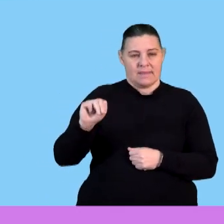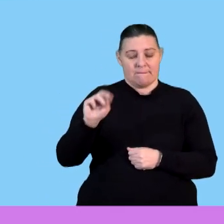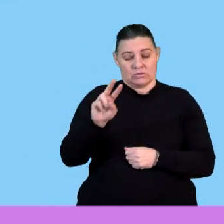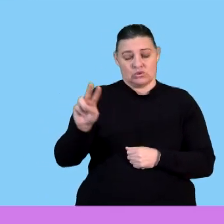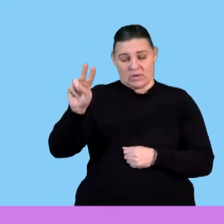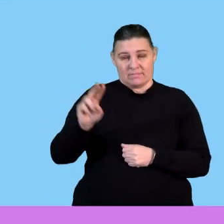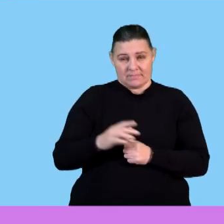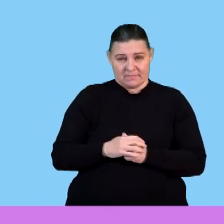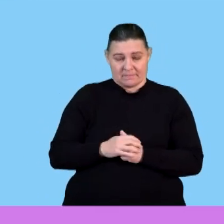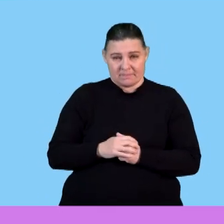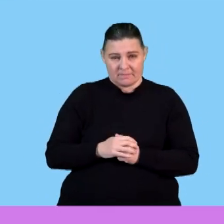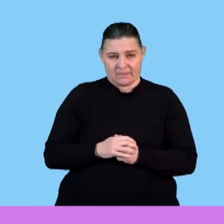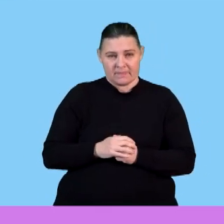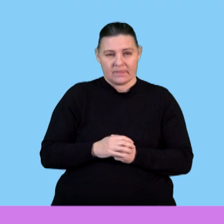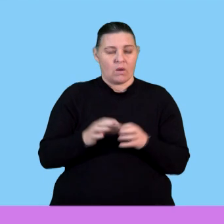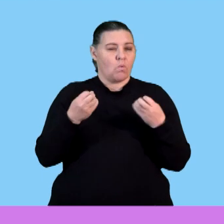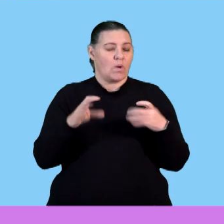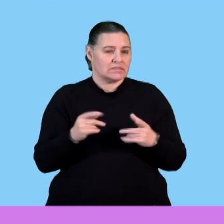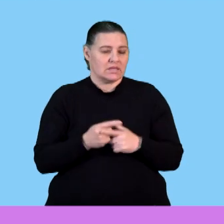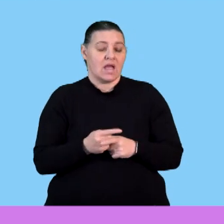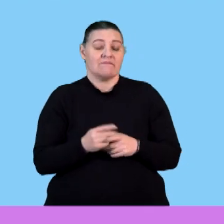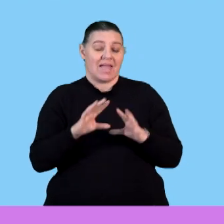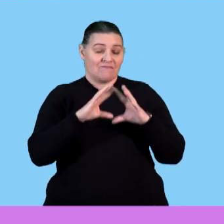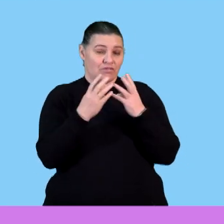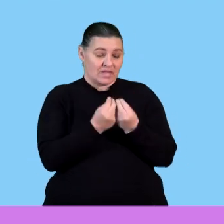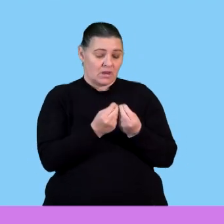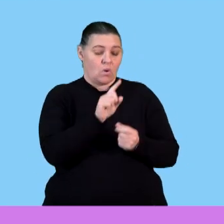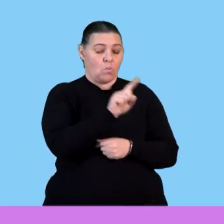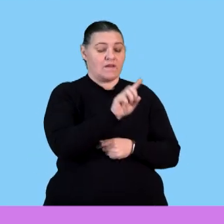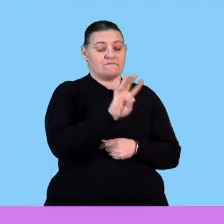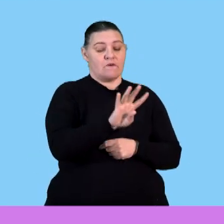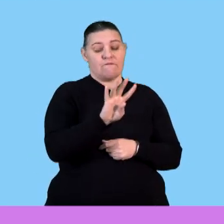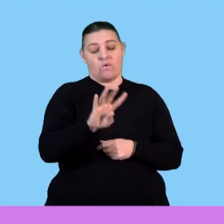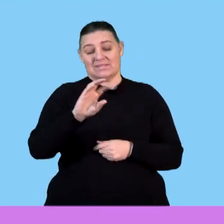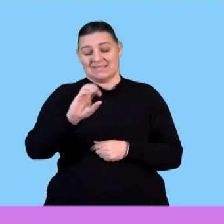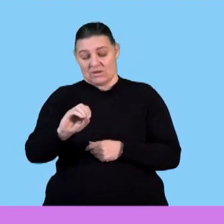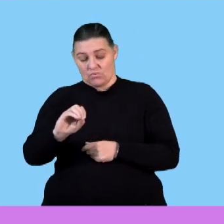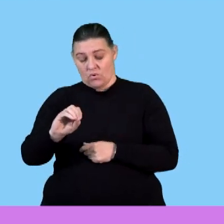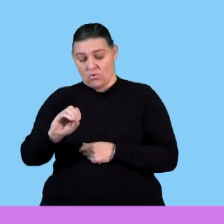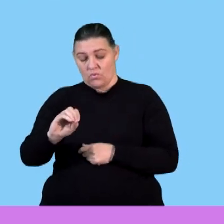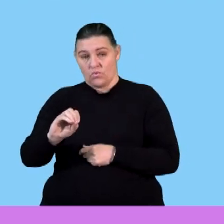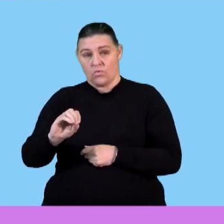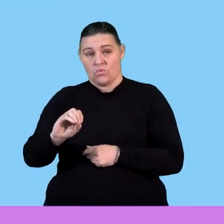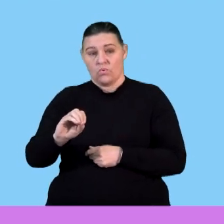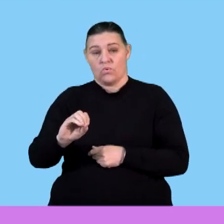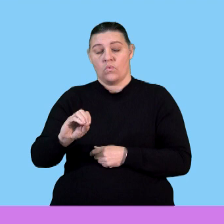centimeters squared. Then, all right, let's see what's wasted. If everything is